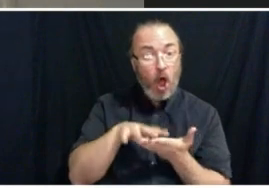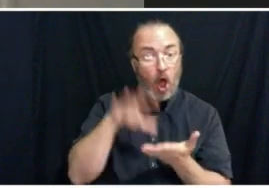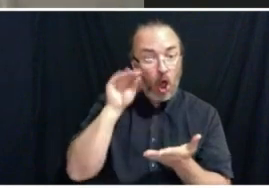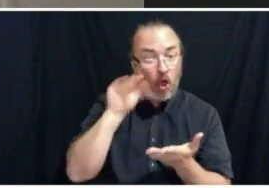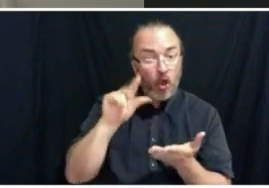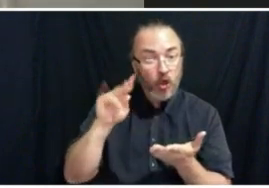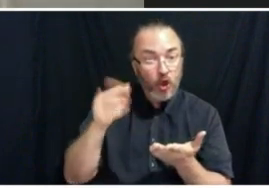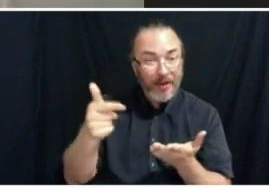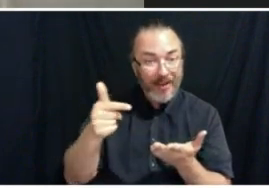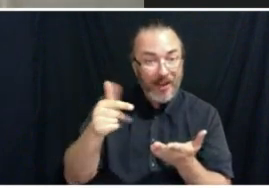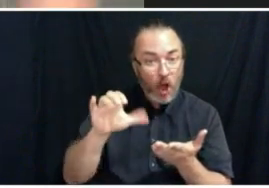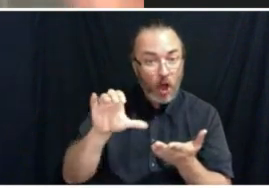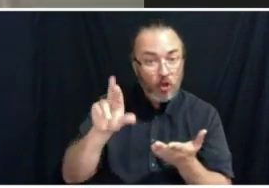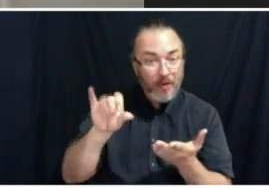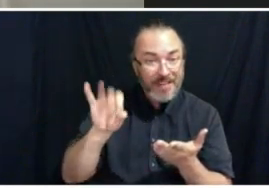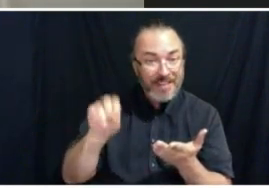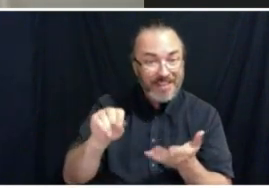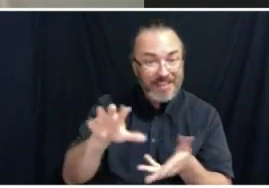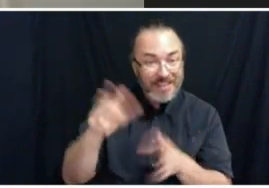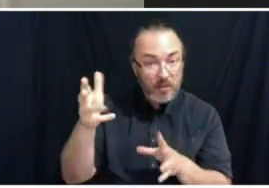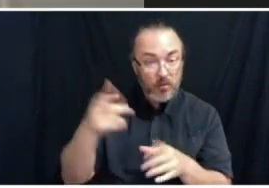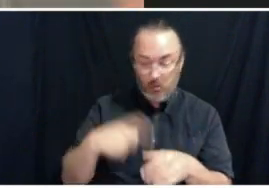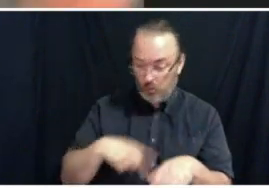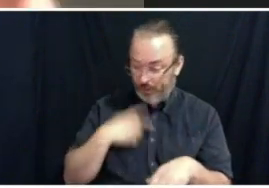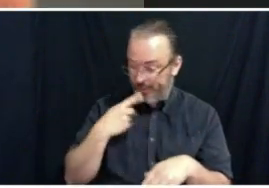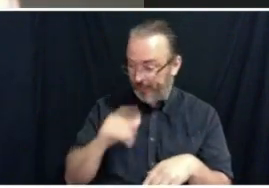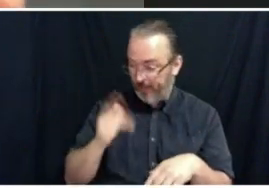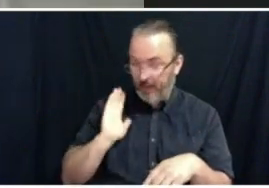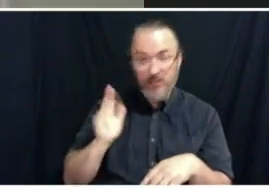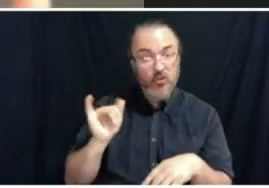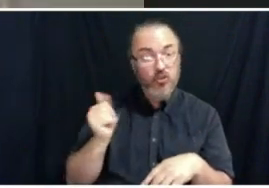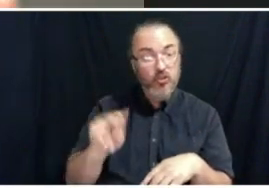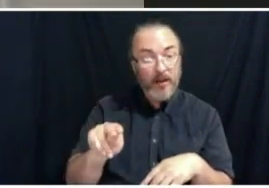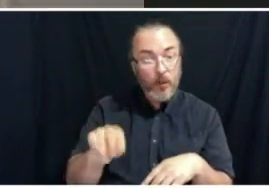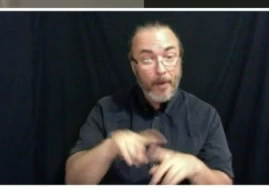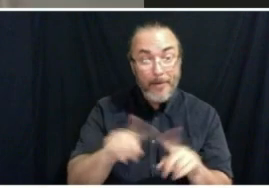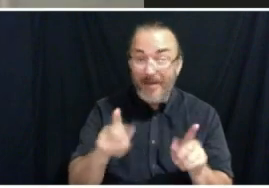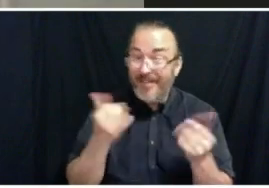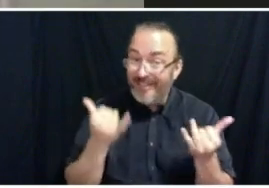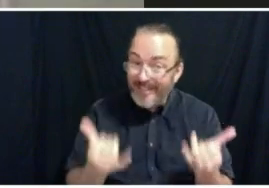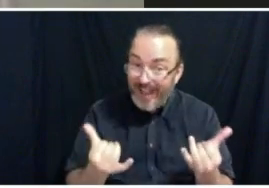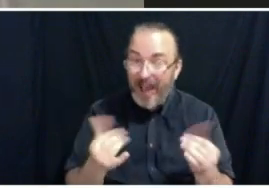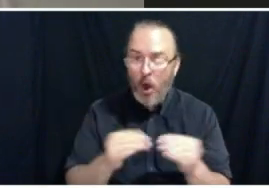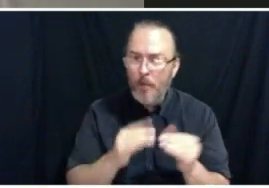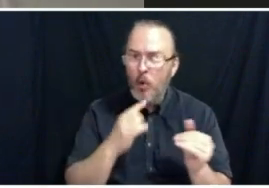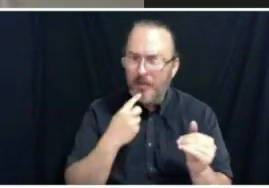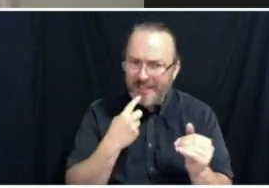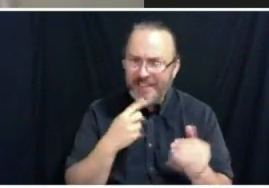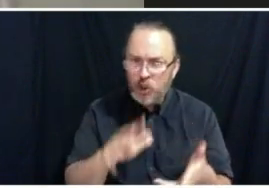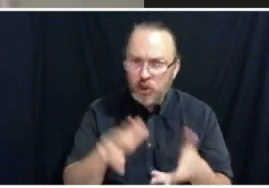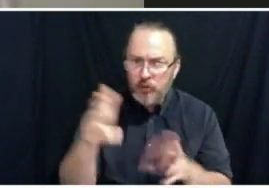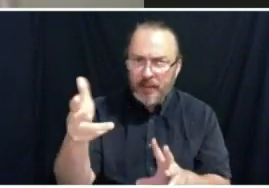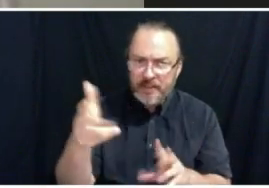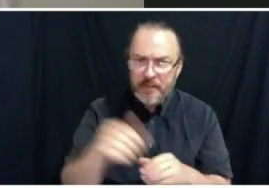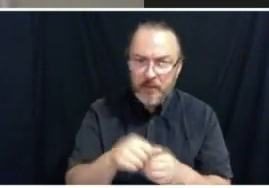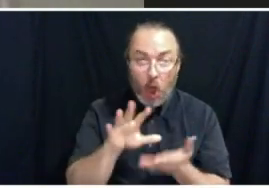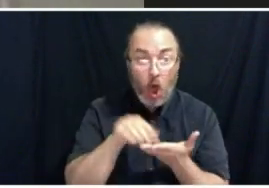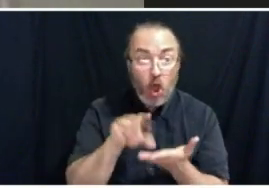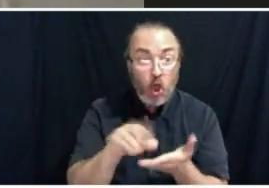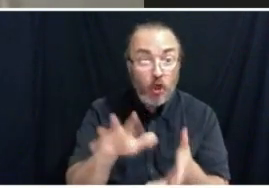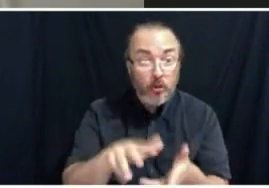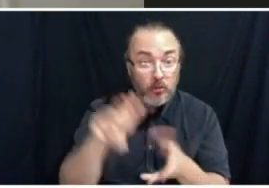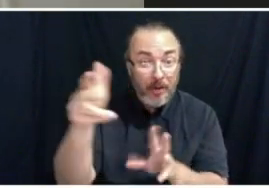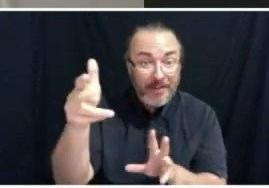what I would have said in January. Now we have a much more serious crisis, a learning crisis that has